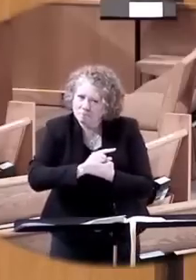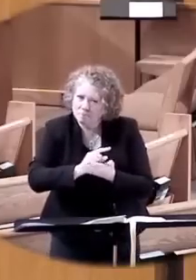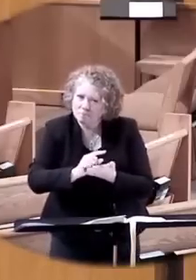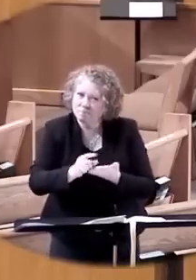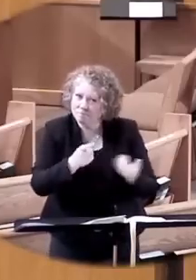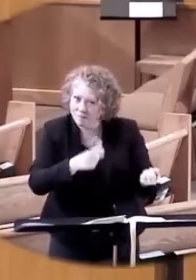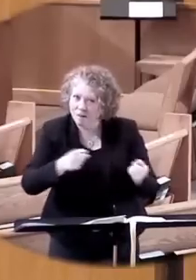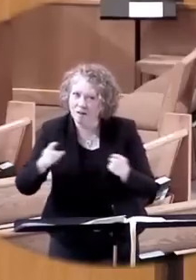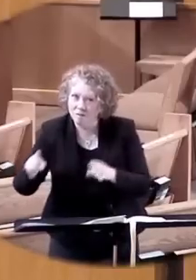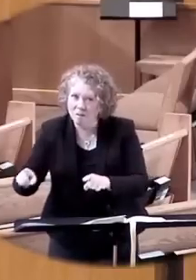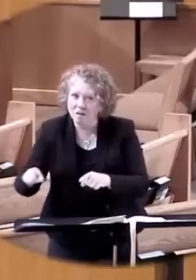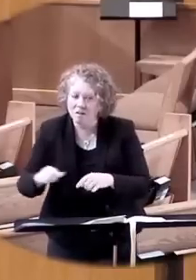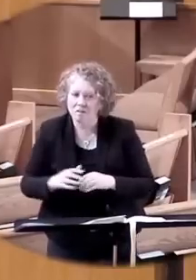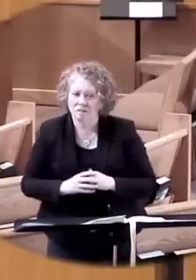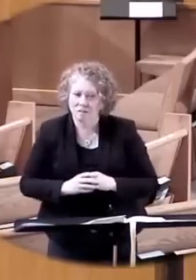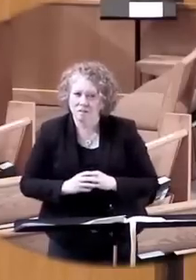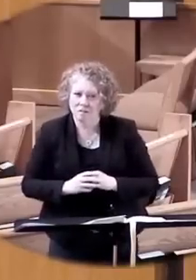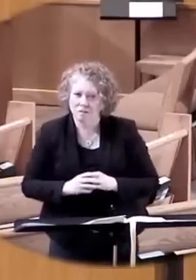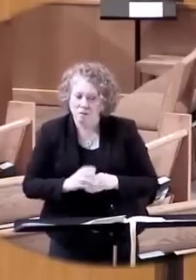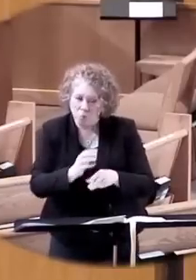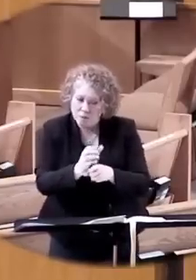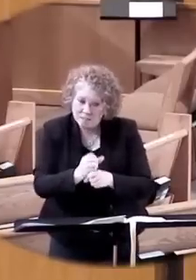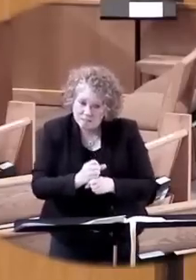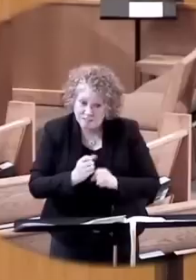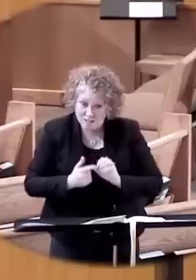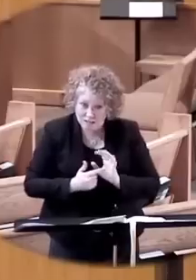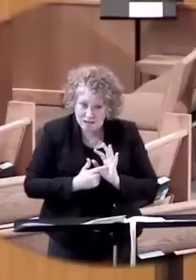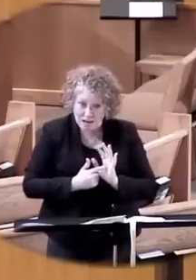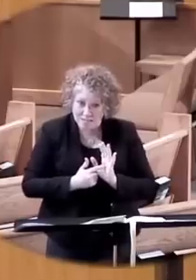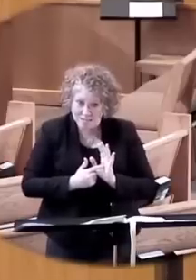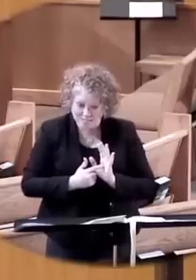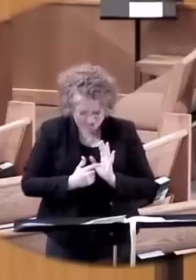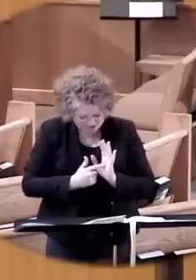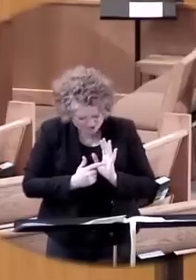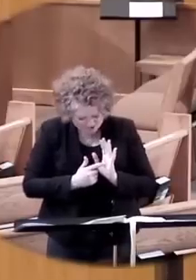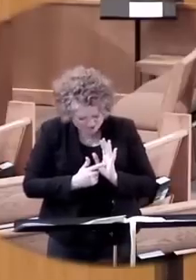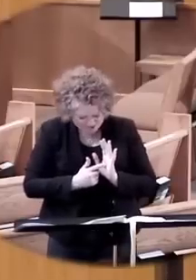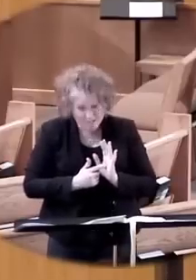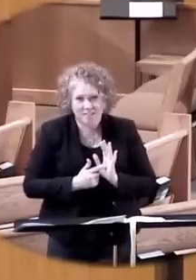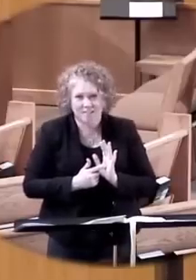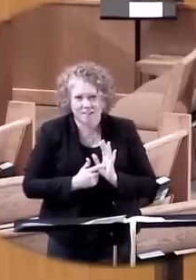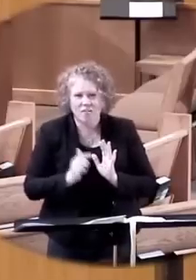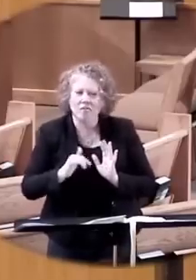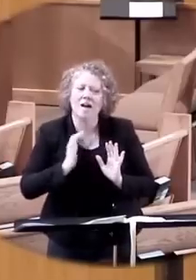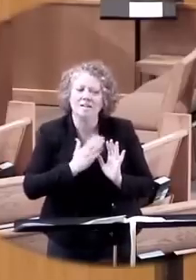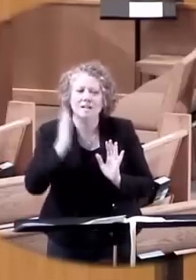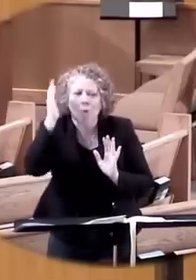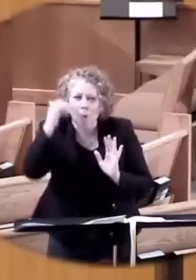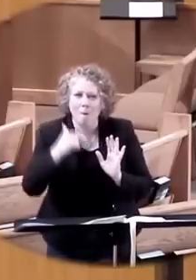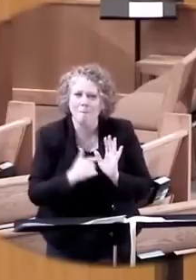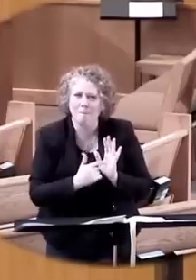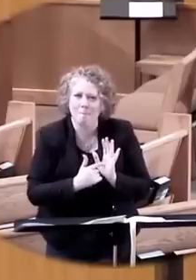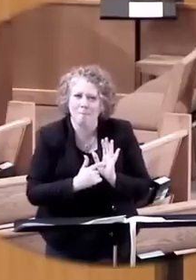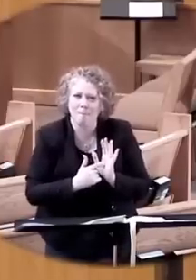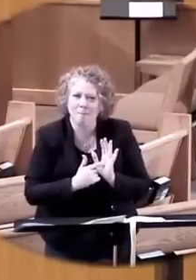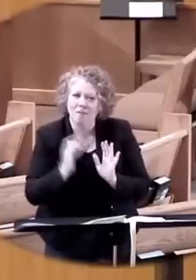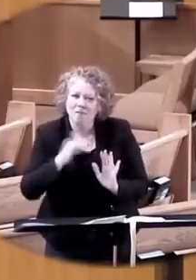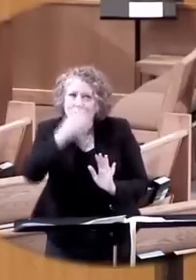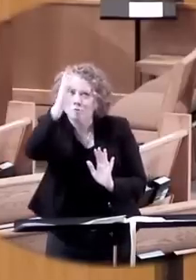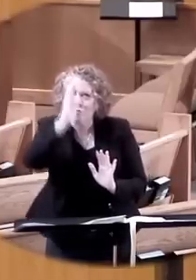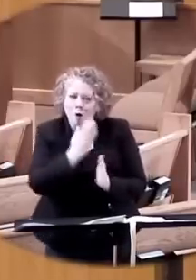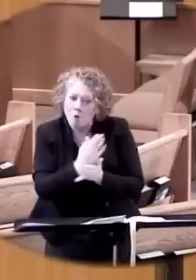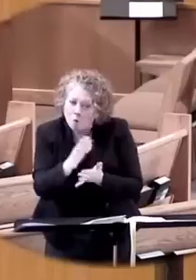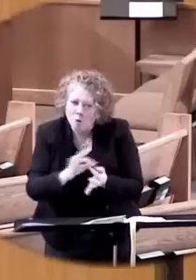Receiving light is receiving hope. That is the power of God's Holy Spirit